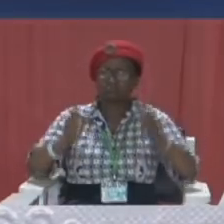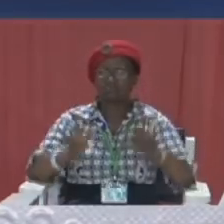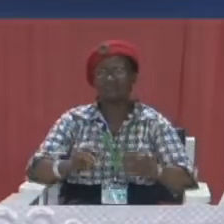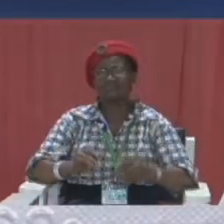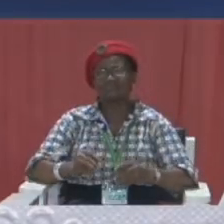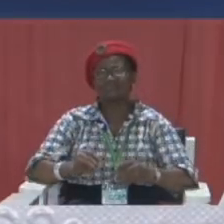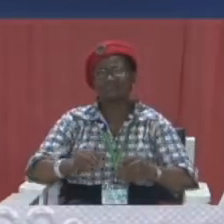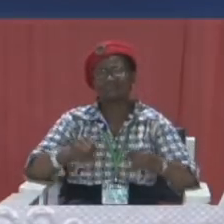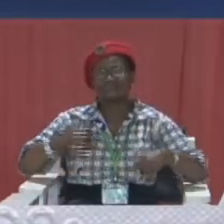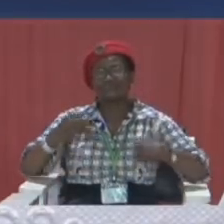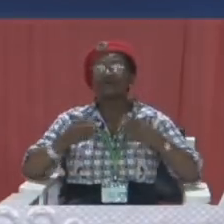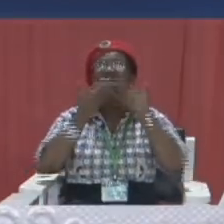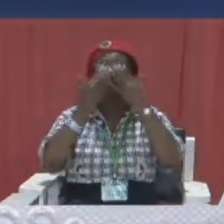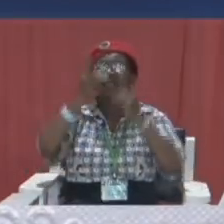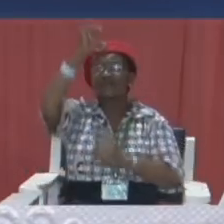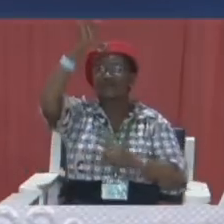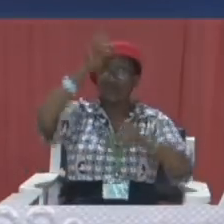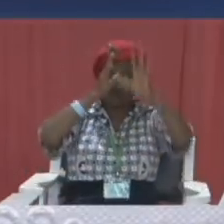Amen.